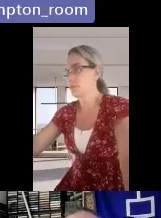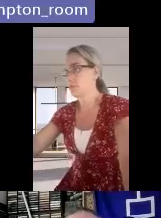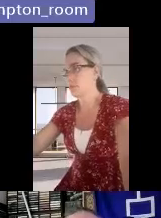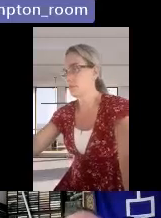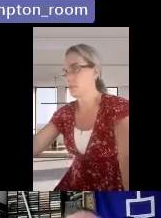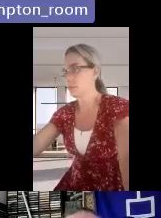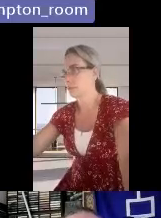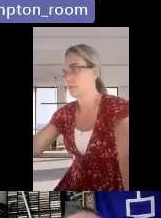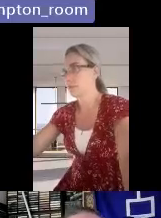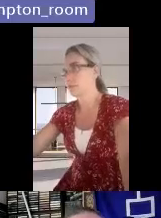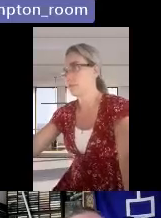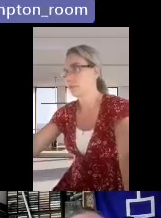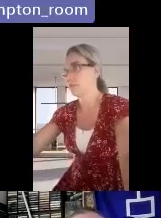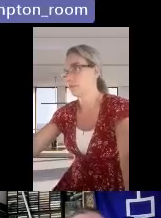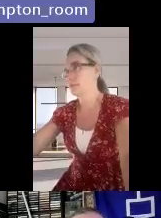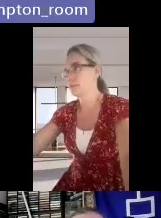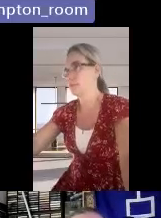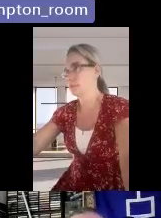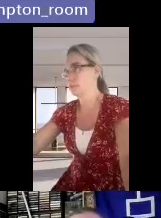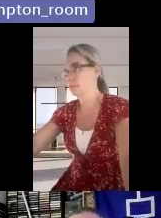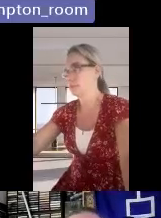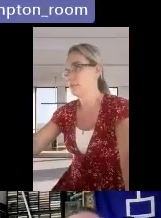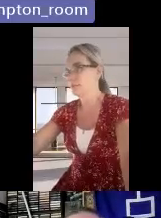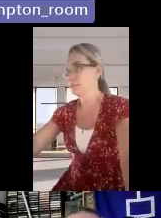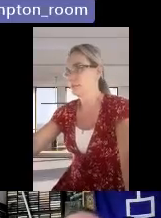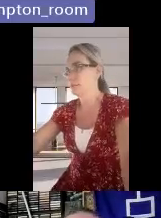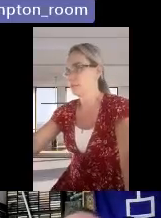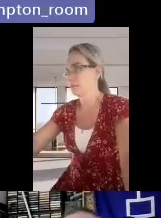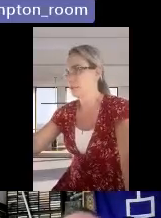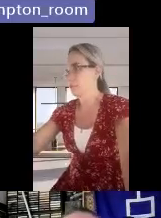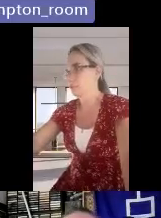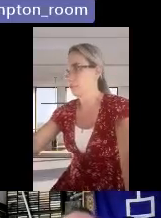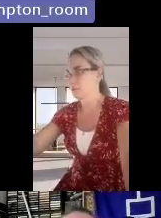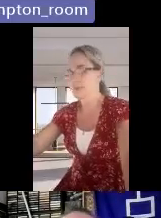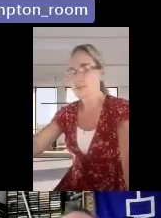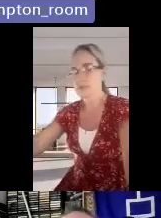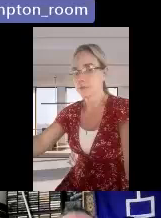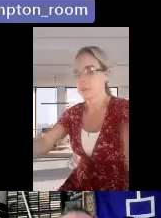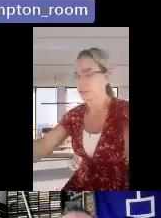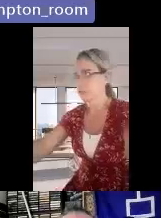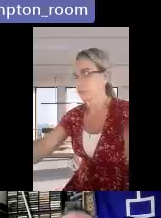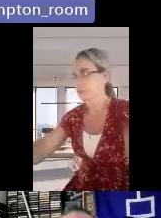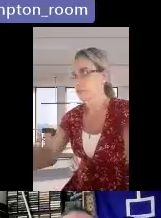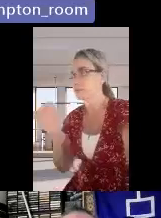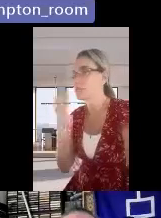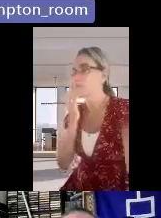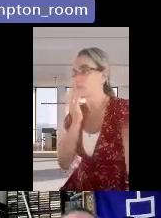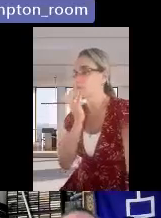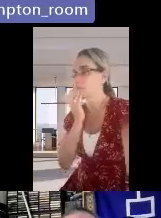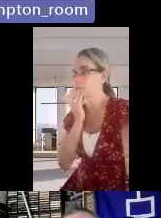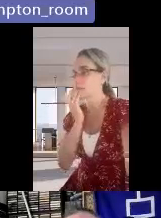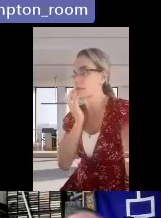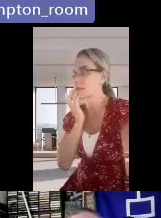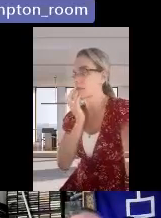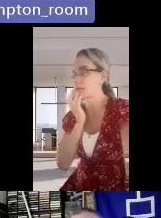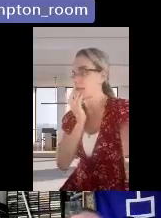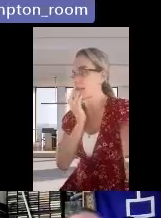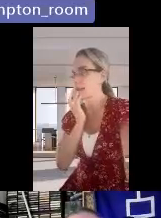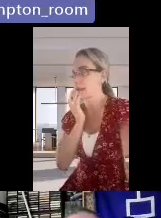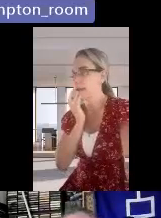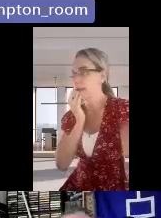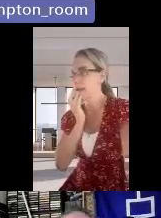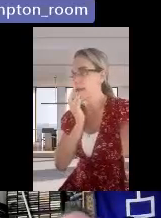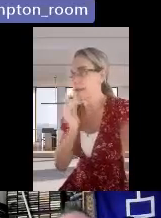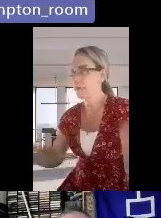reorg, meaning like we have combined departments, moving some areas from one department to the